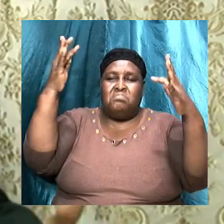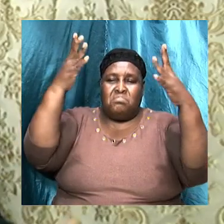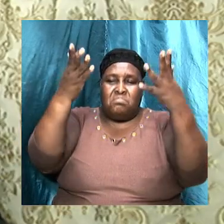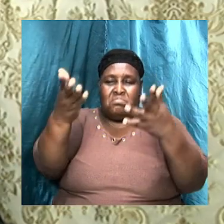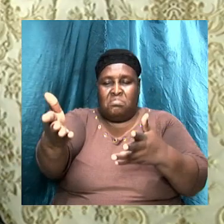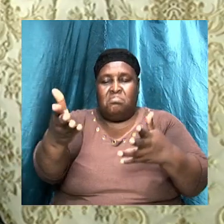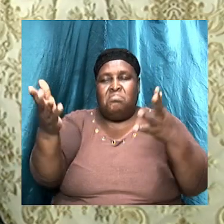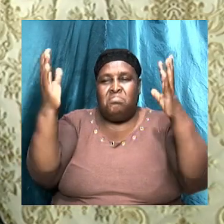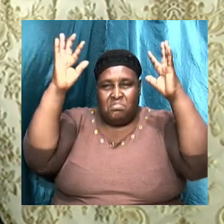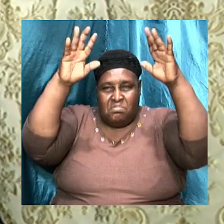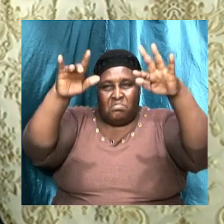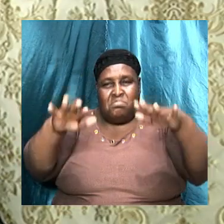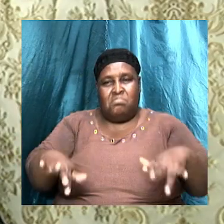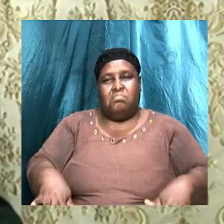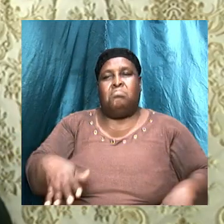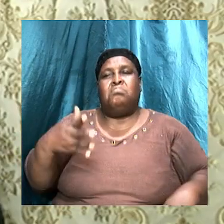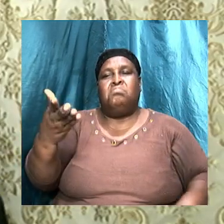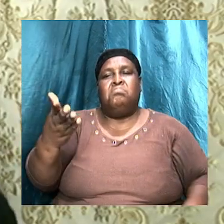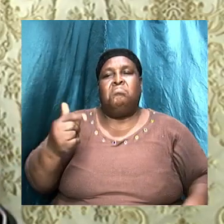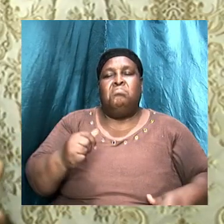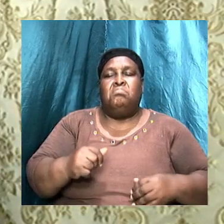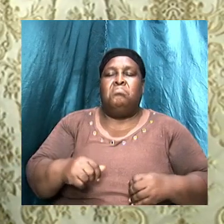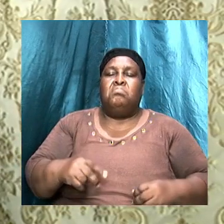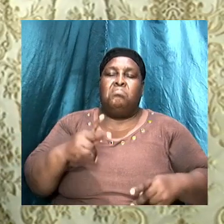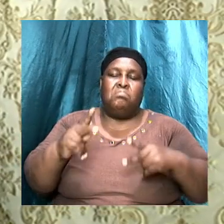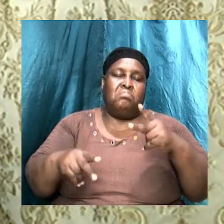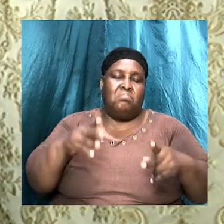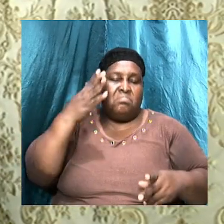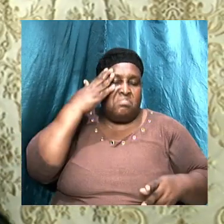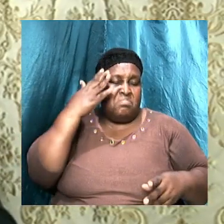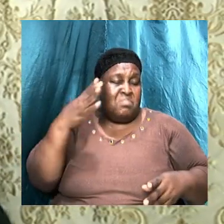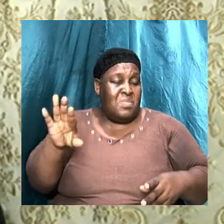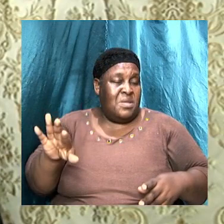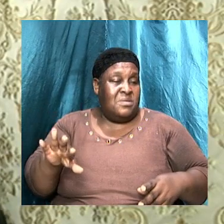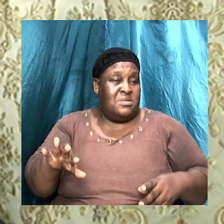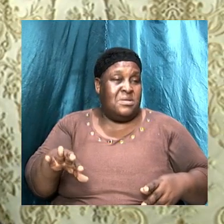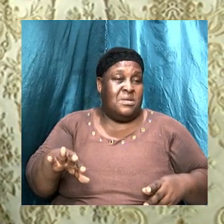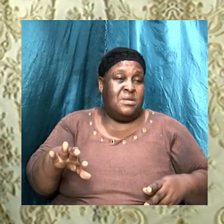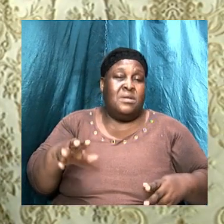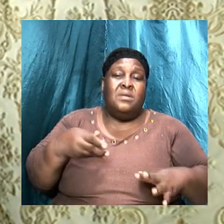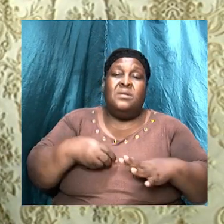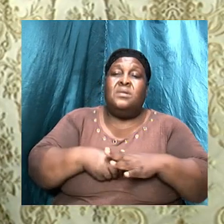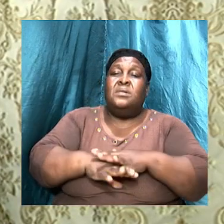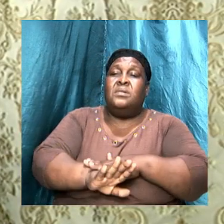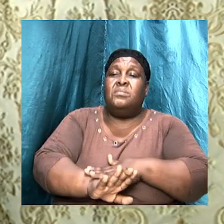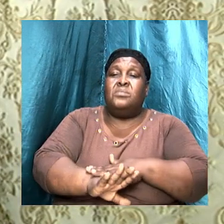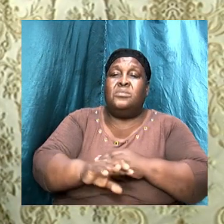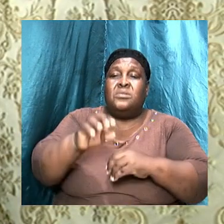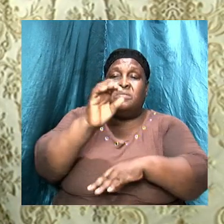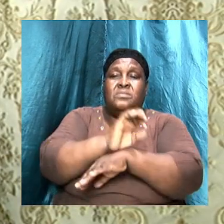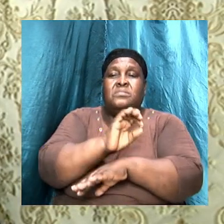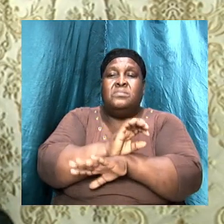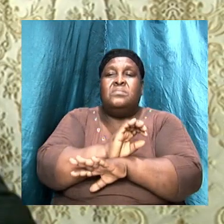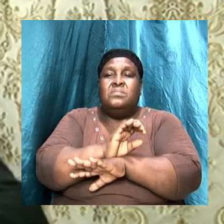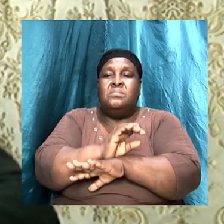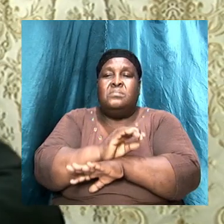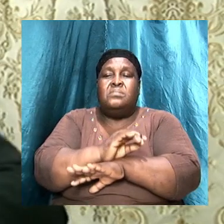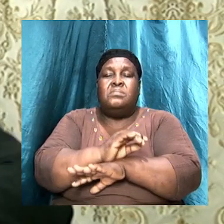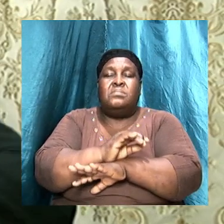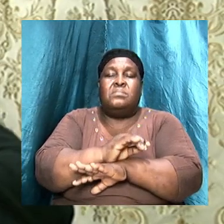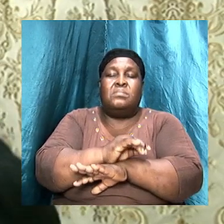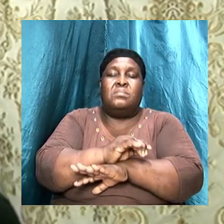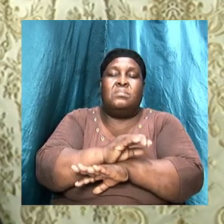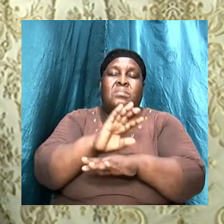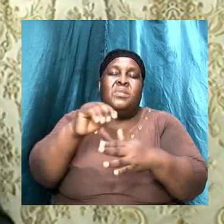a new era folks have never seen this it was the birth of the church it was